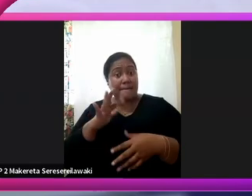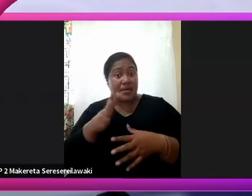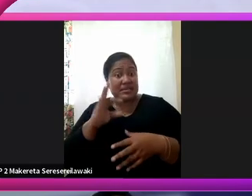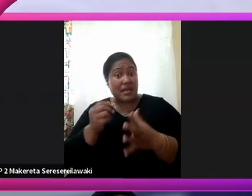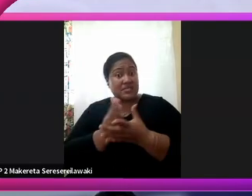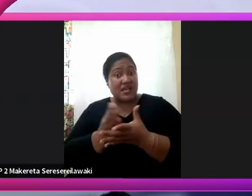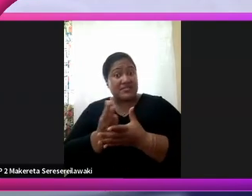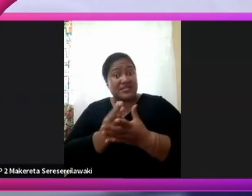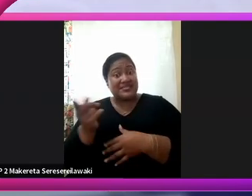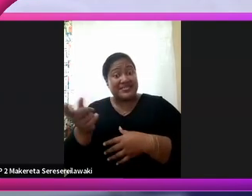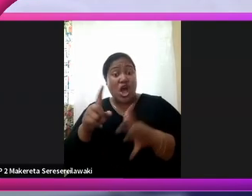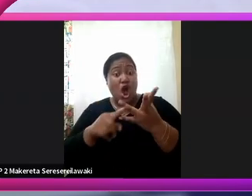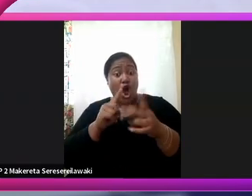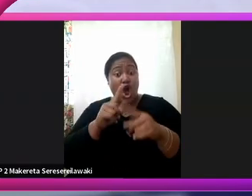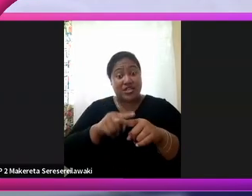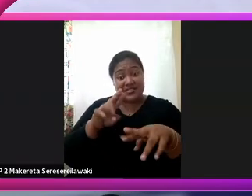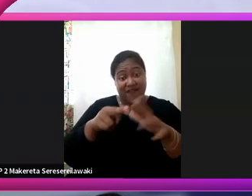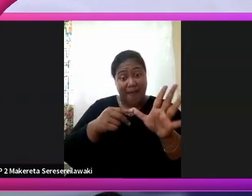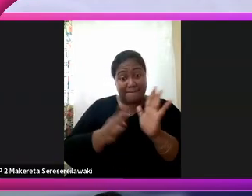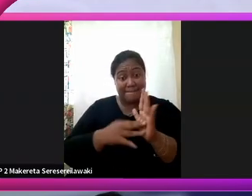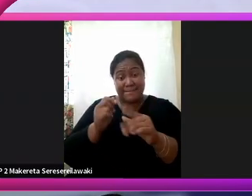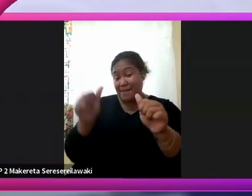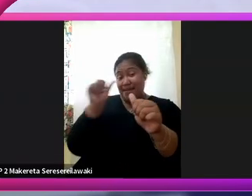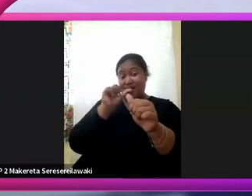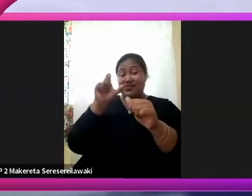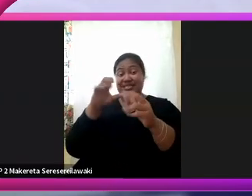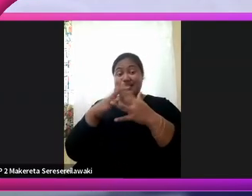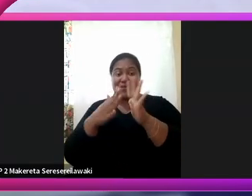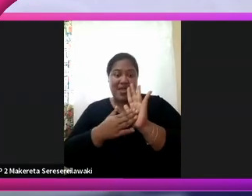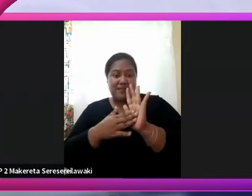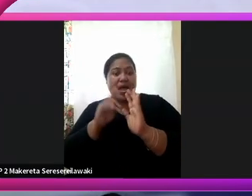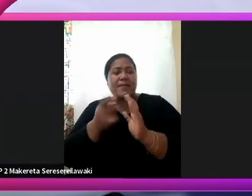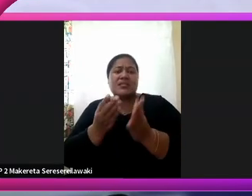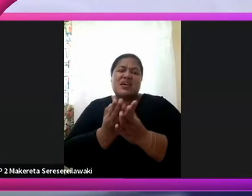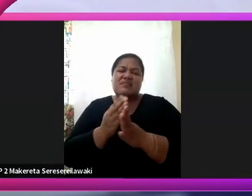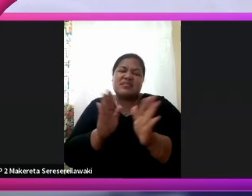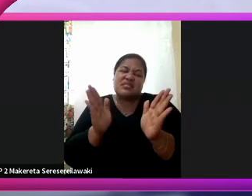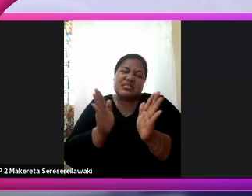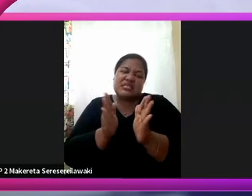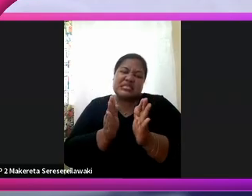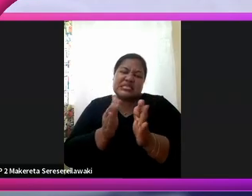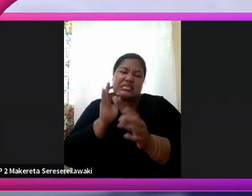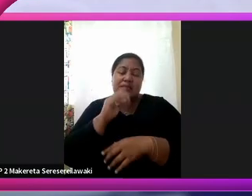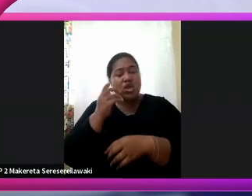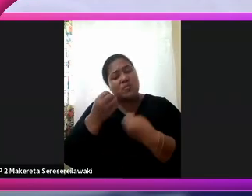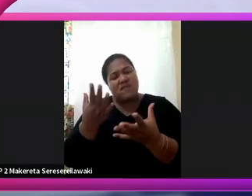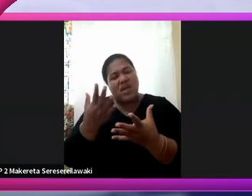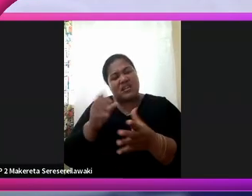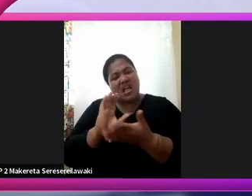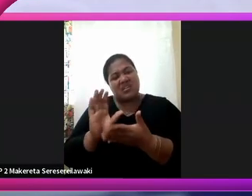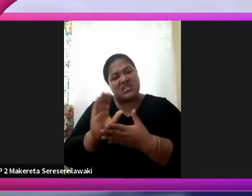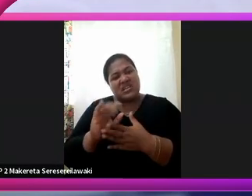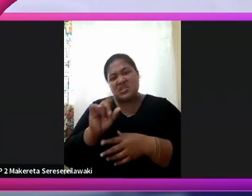of CWM. I worked there for many years, but the service is very little. You provide counseling, you just do a little bit,